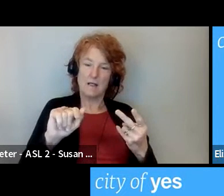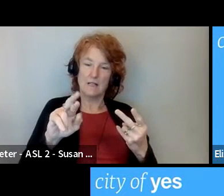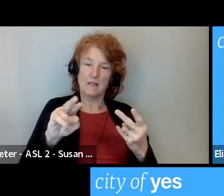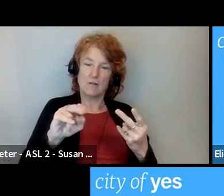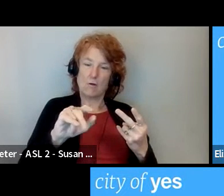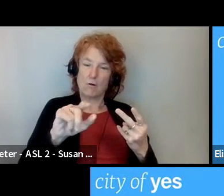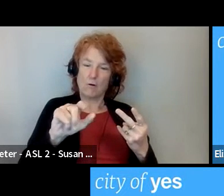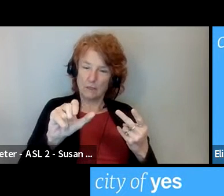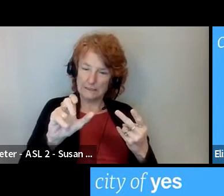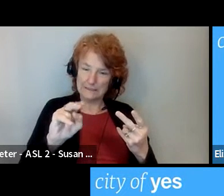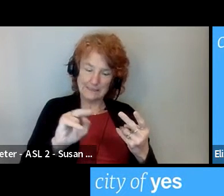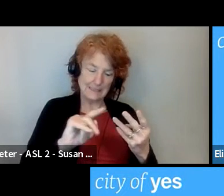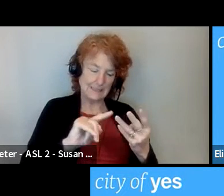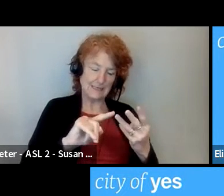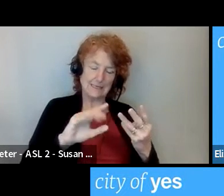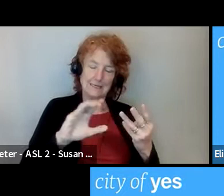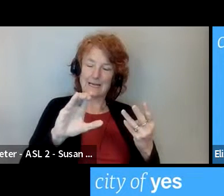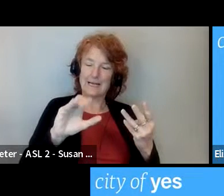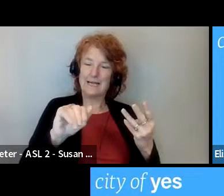changing